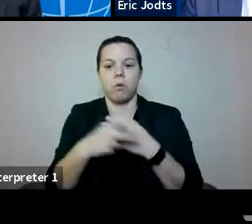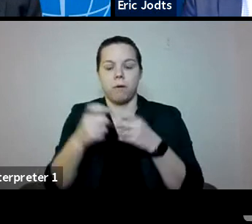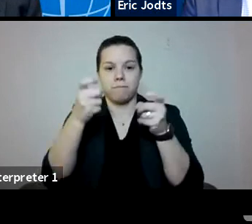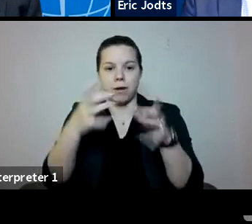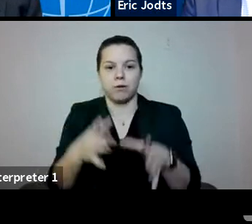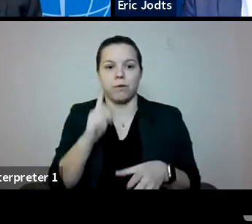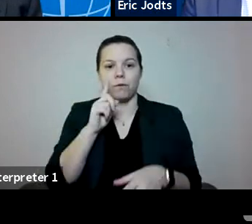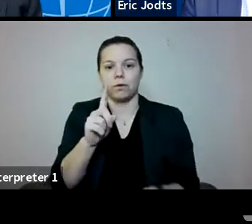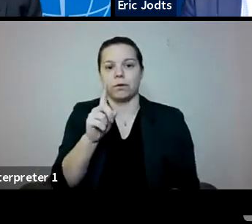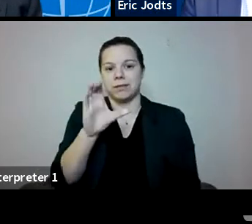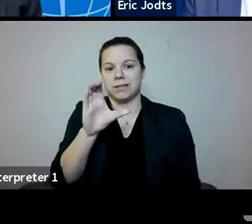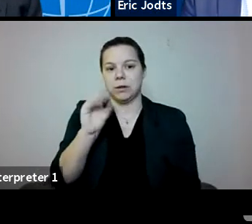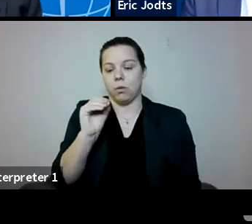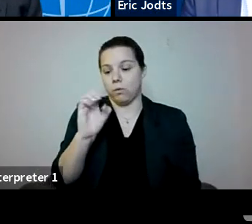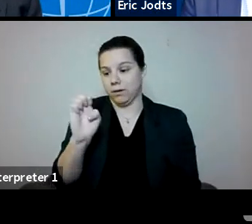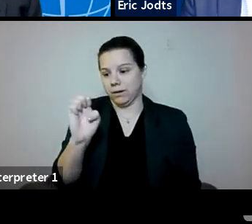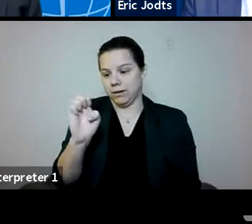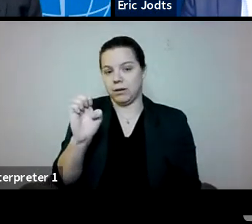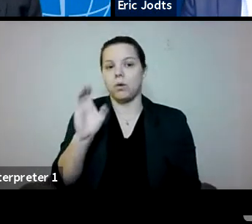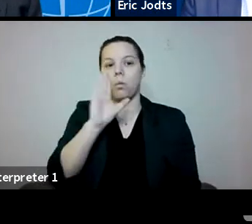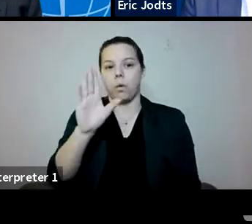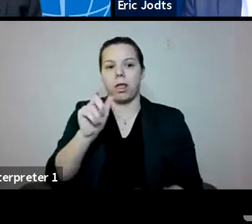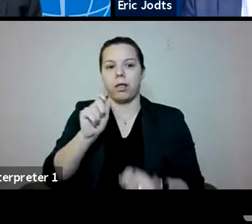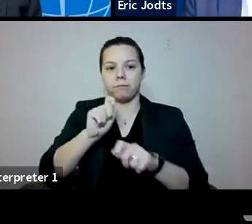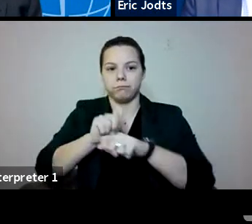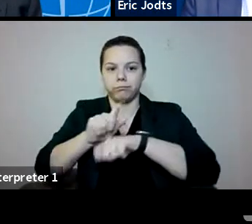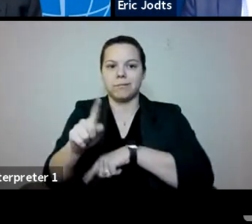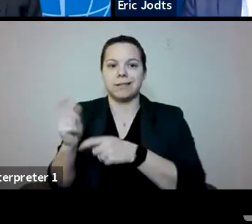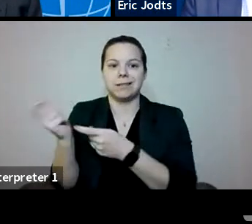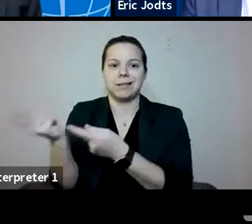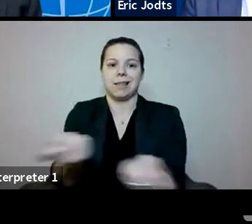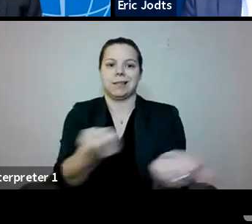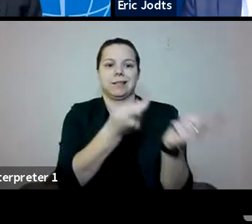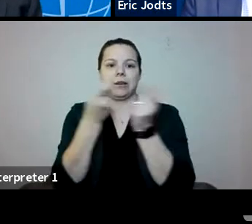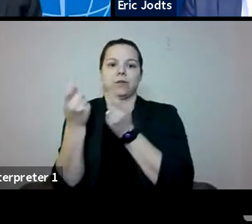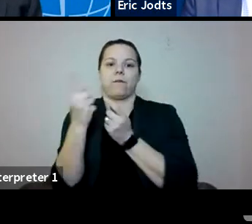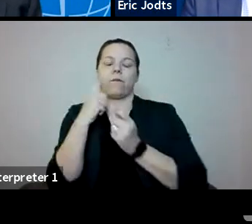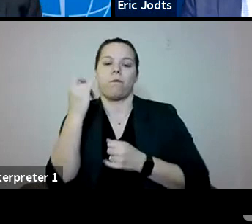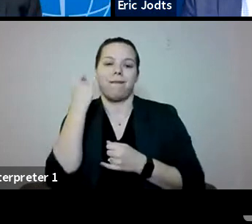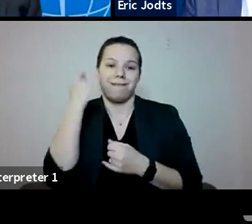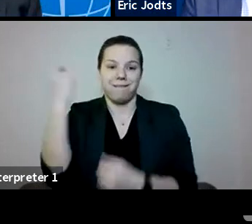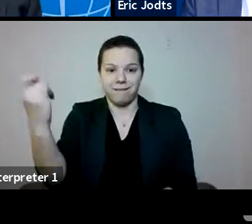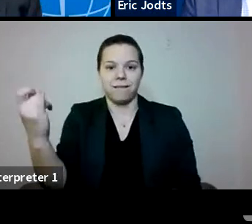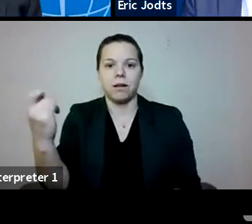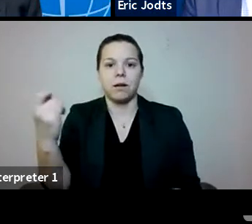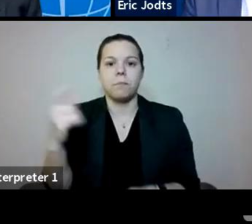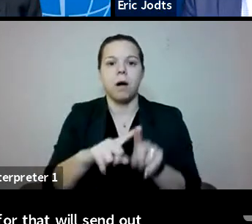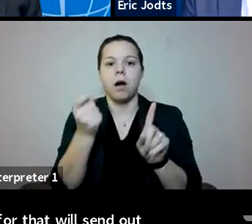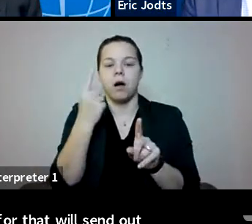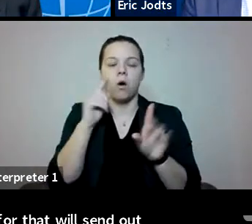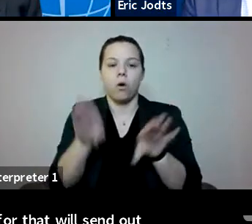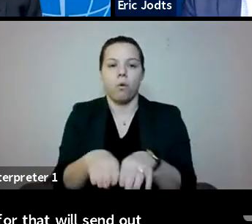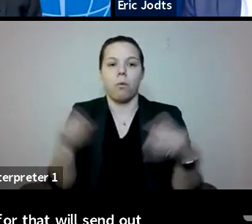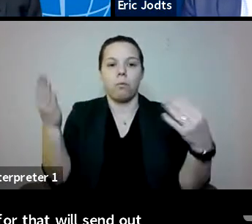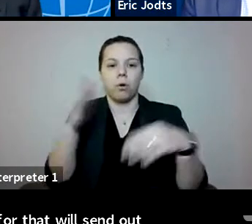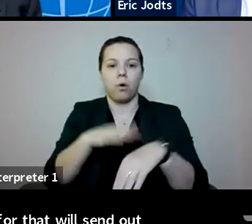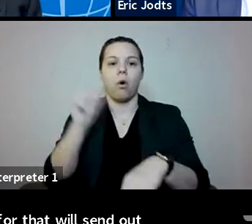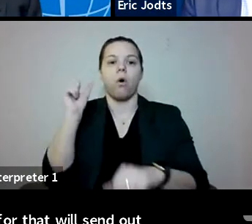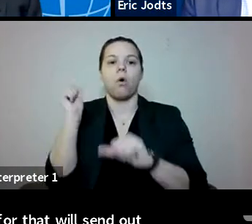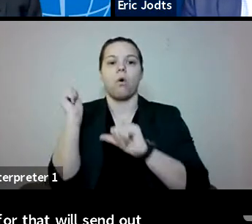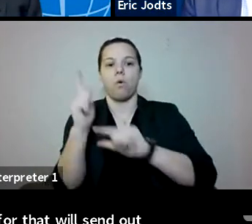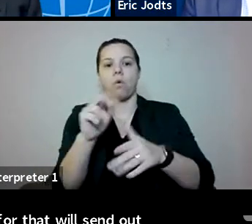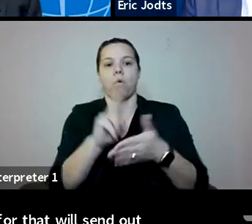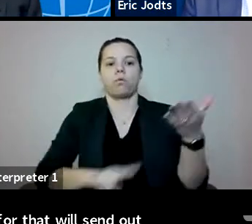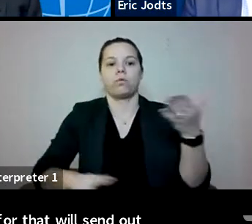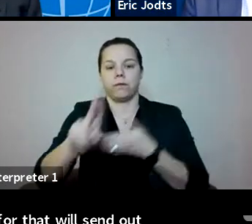that COE, will send out a solicitation and seek ideas. But I also have an open call to all of the